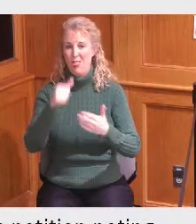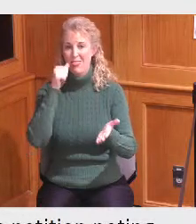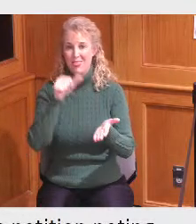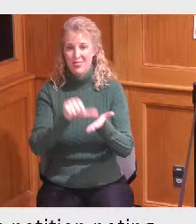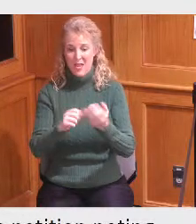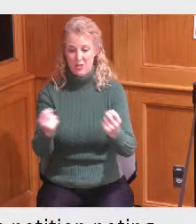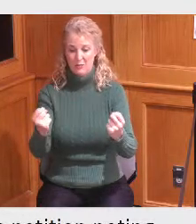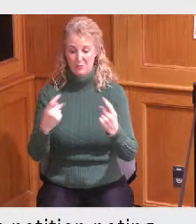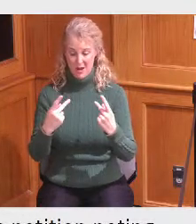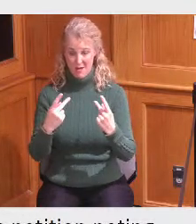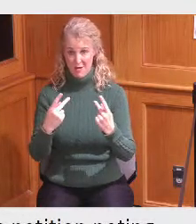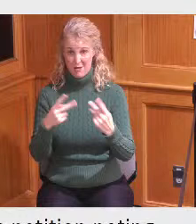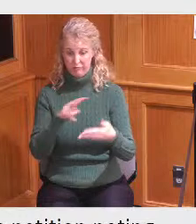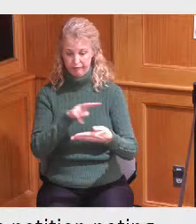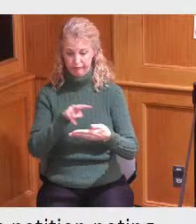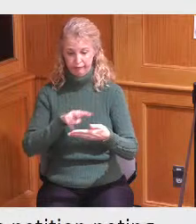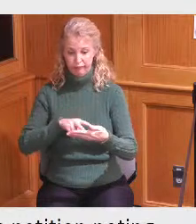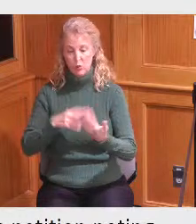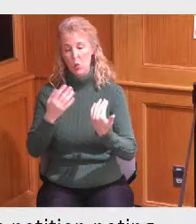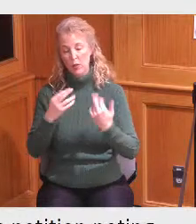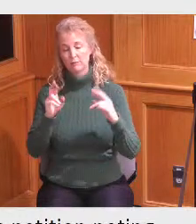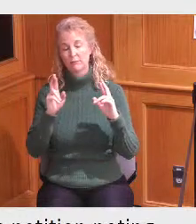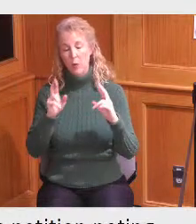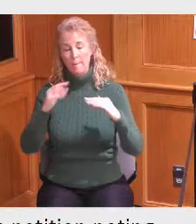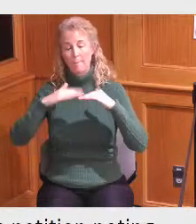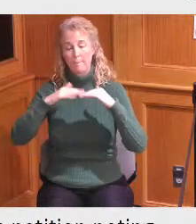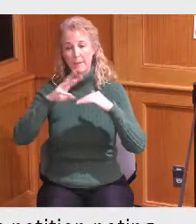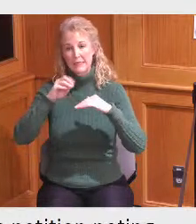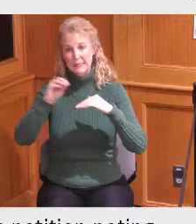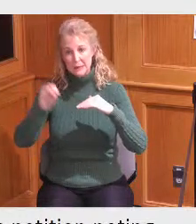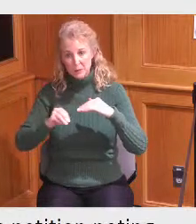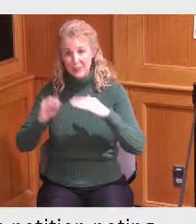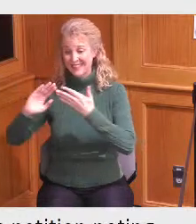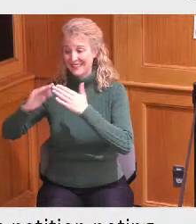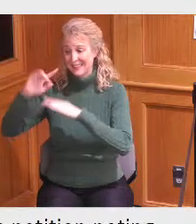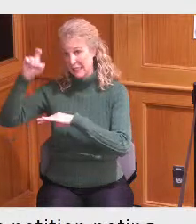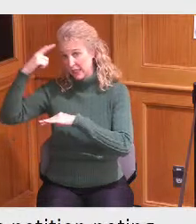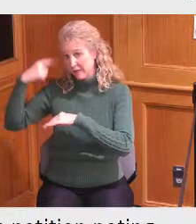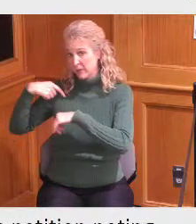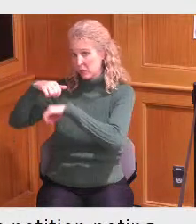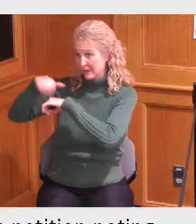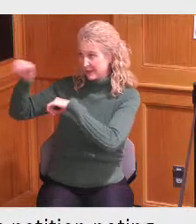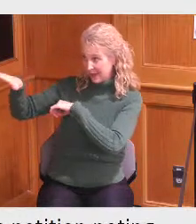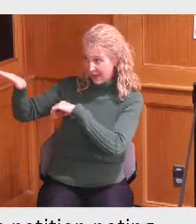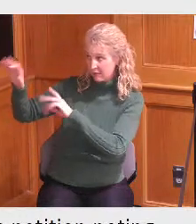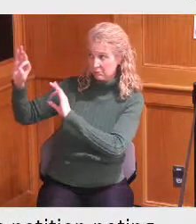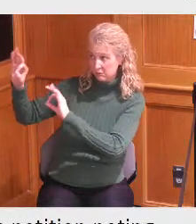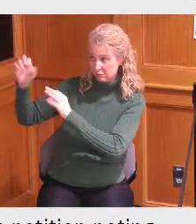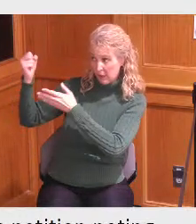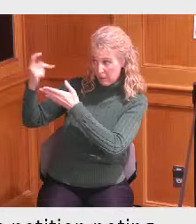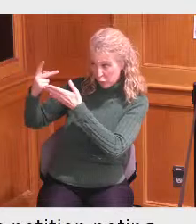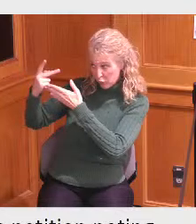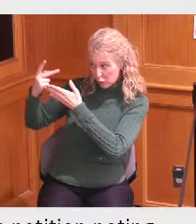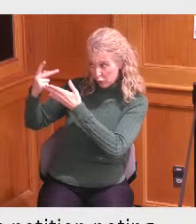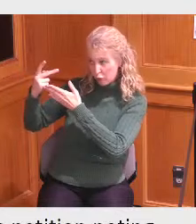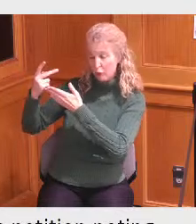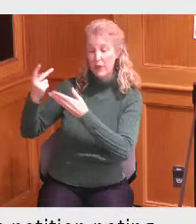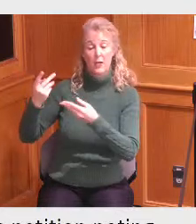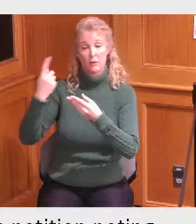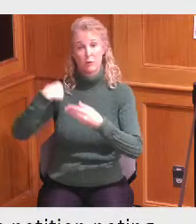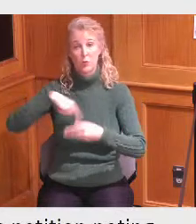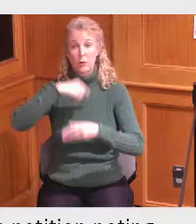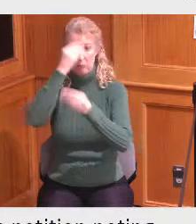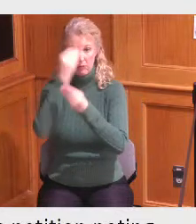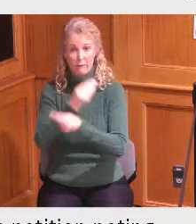everybody approves that, or at least we get the threshold, we'd submit that to the city for their approval. And then if approved, we'd let the property owners know in the